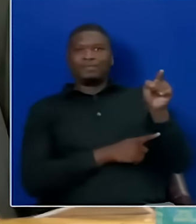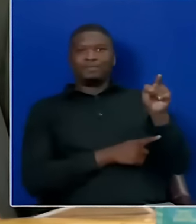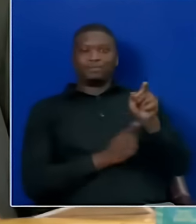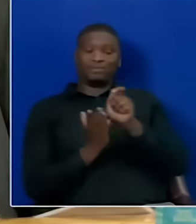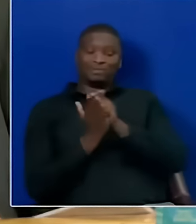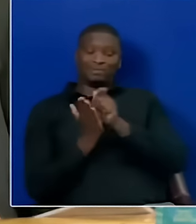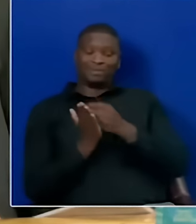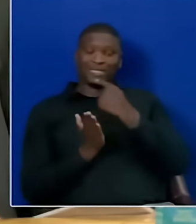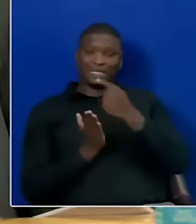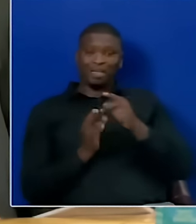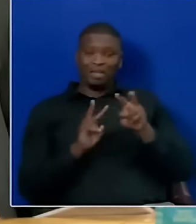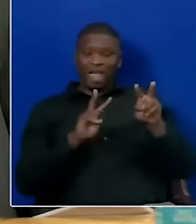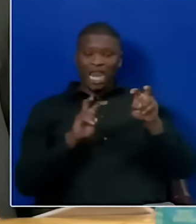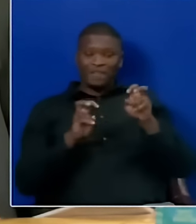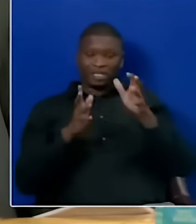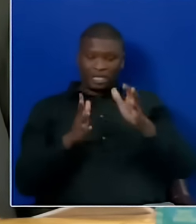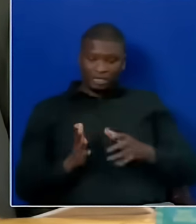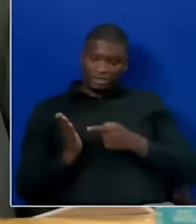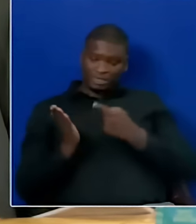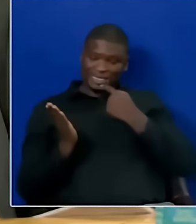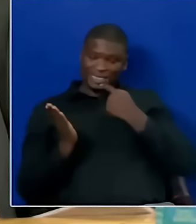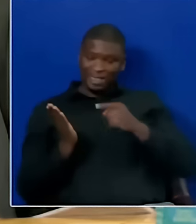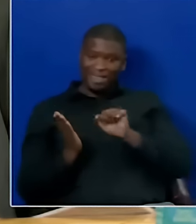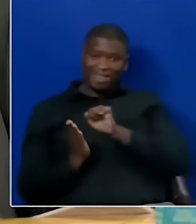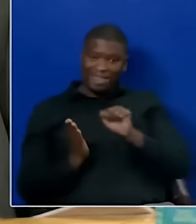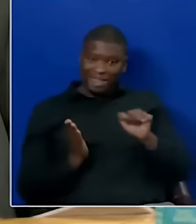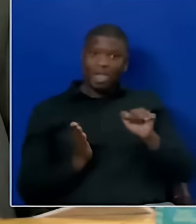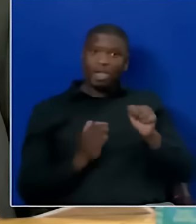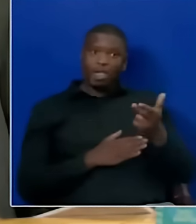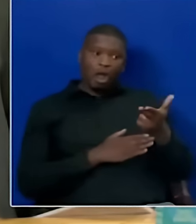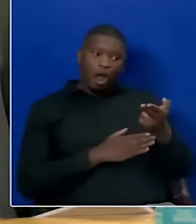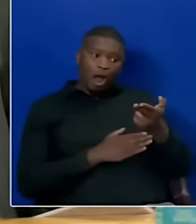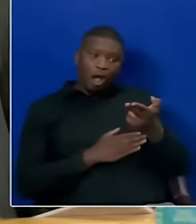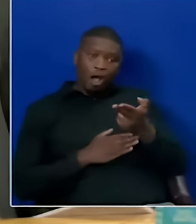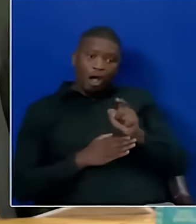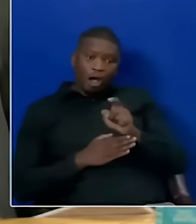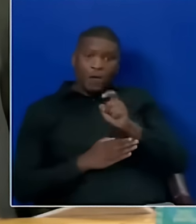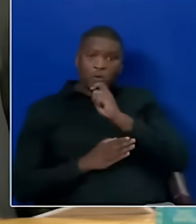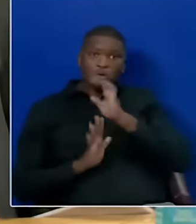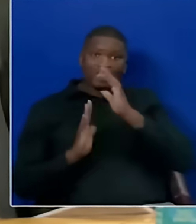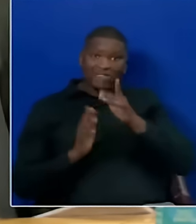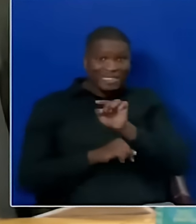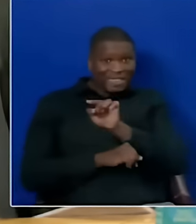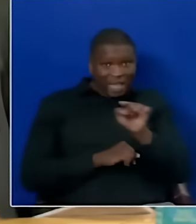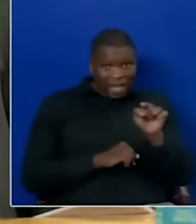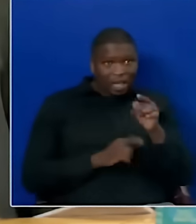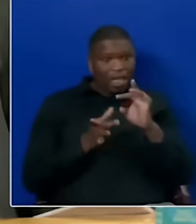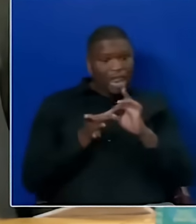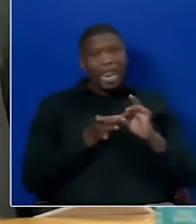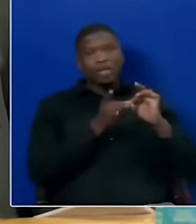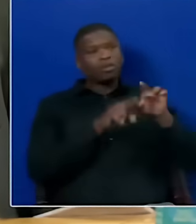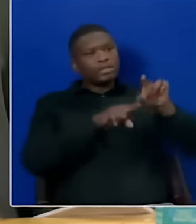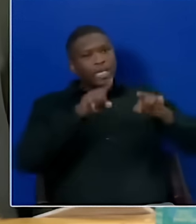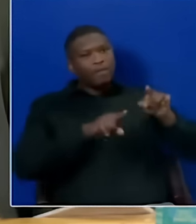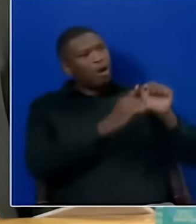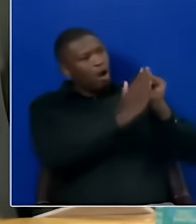revealed that the firearms used during the commission of the assassination and found in their possession are linked to multiple assassination and serious